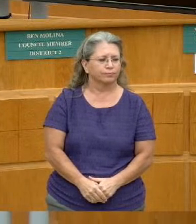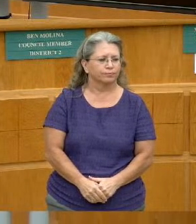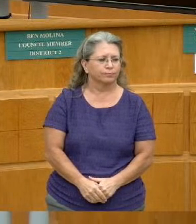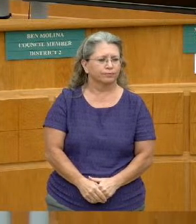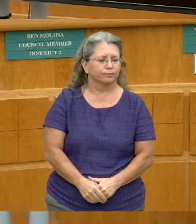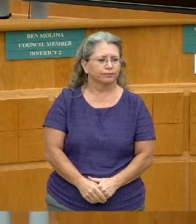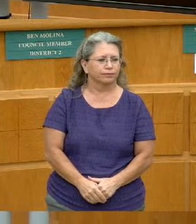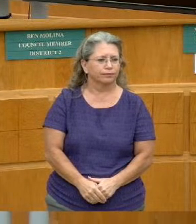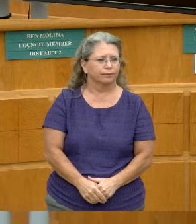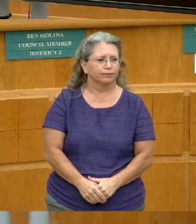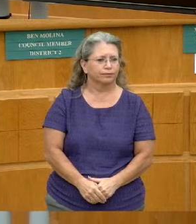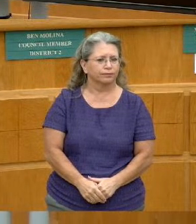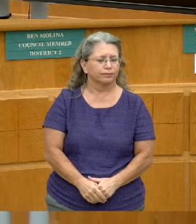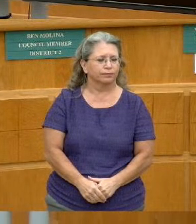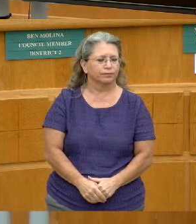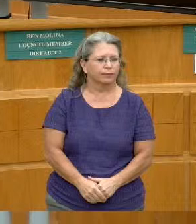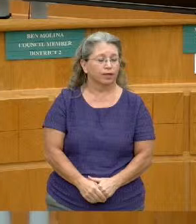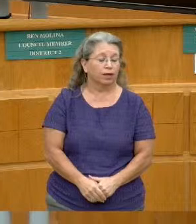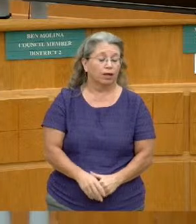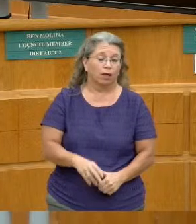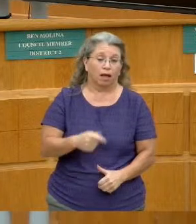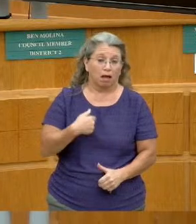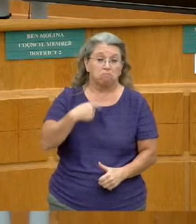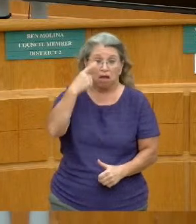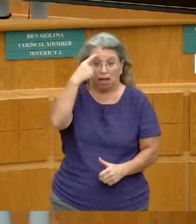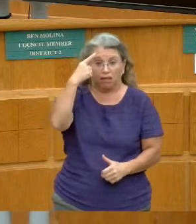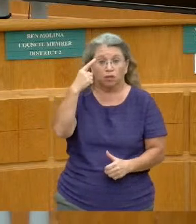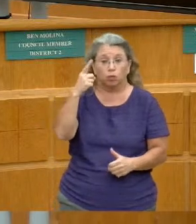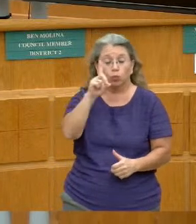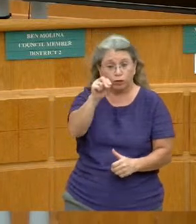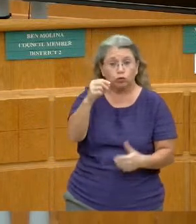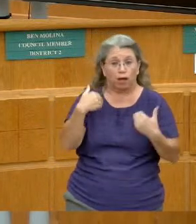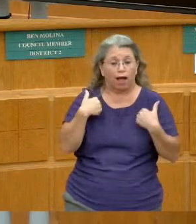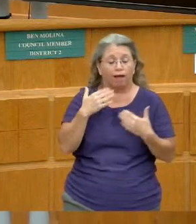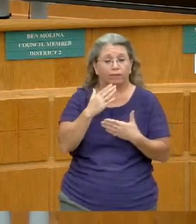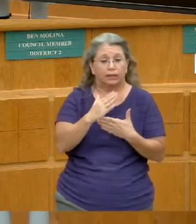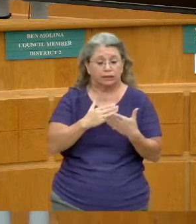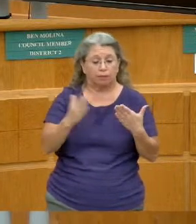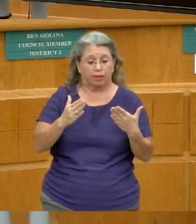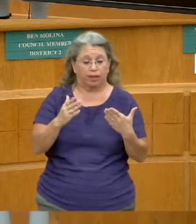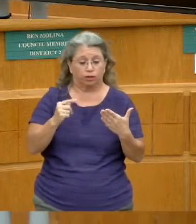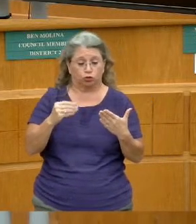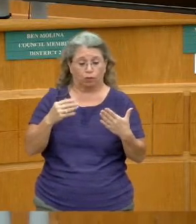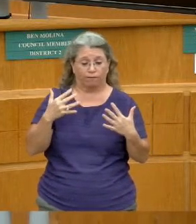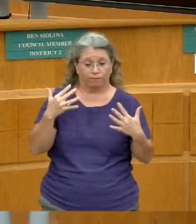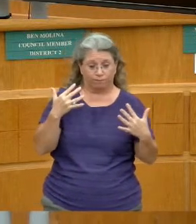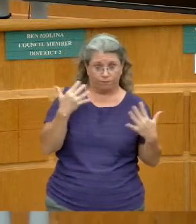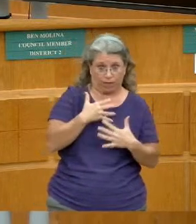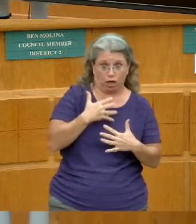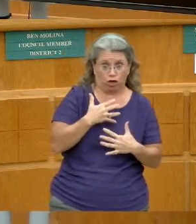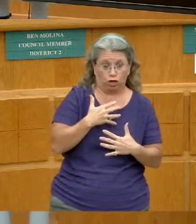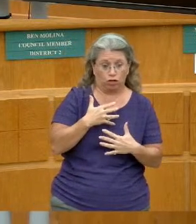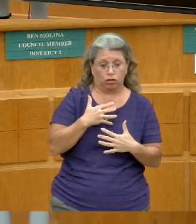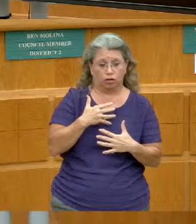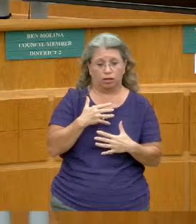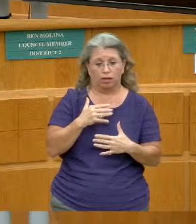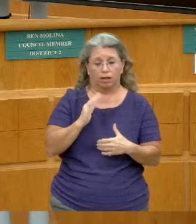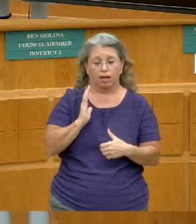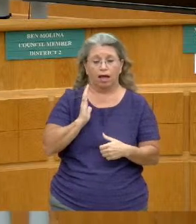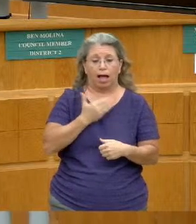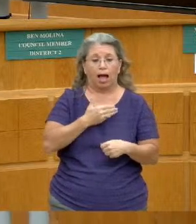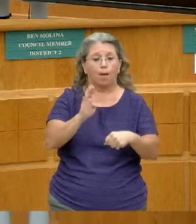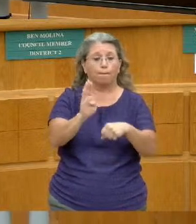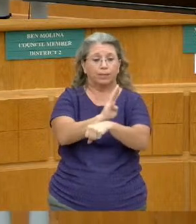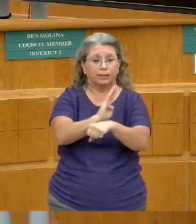I think that there is something to fear. I think there is something to fear in that our businesses are